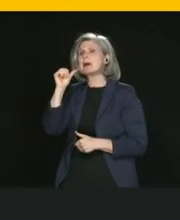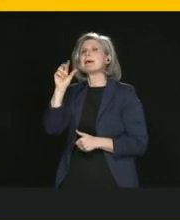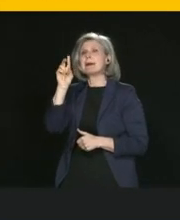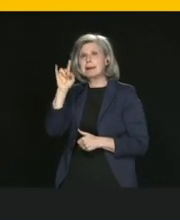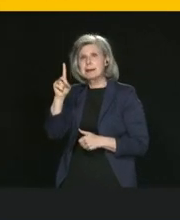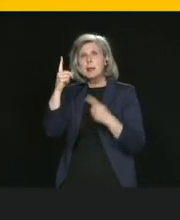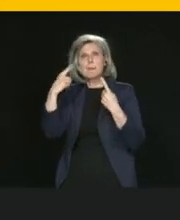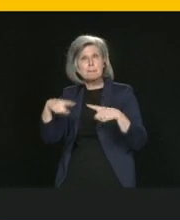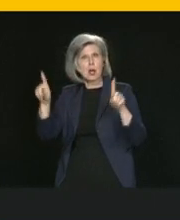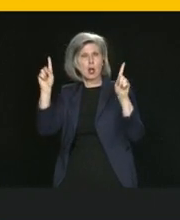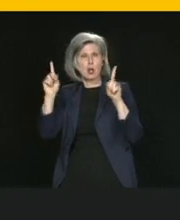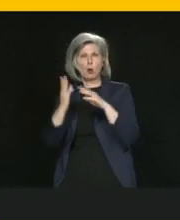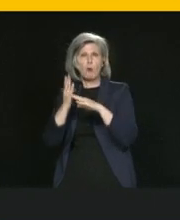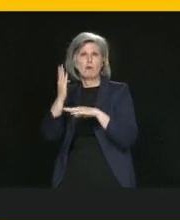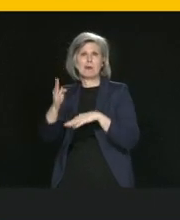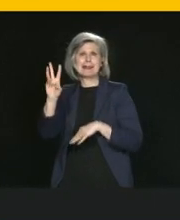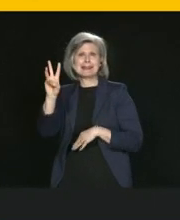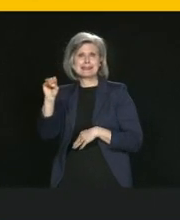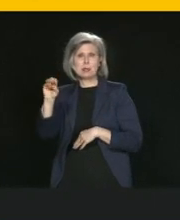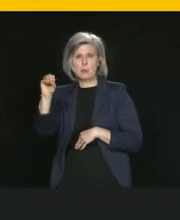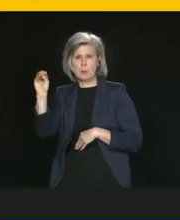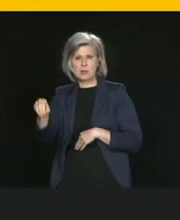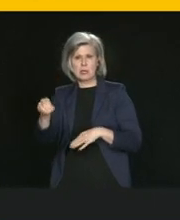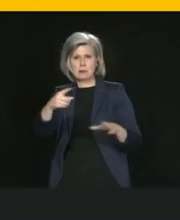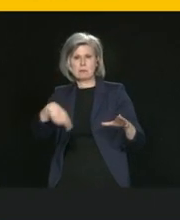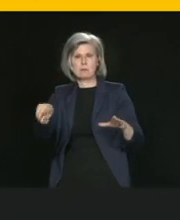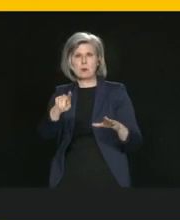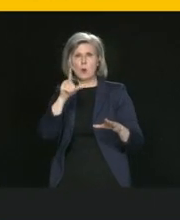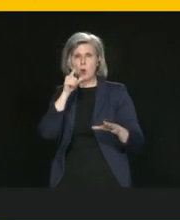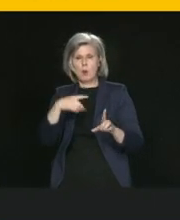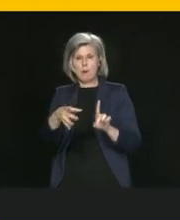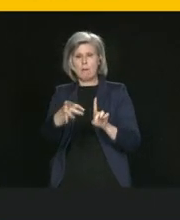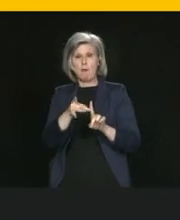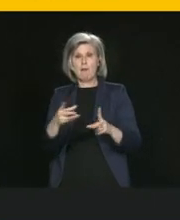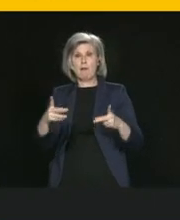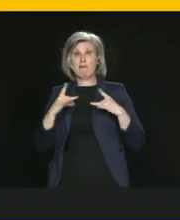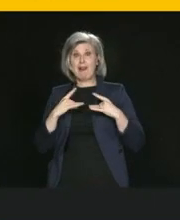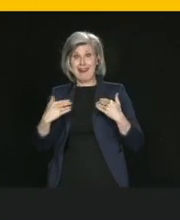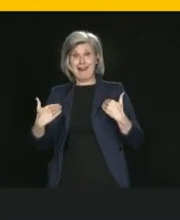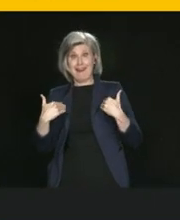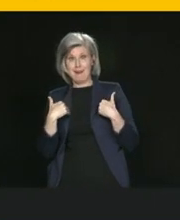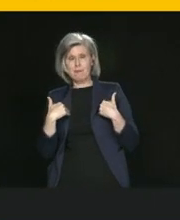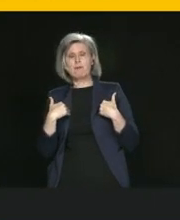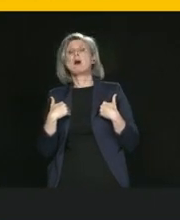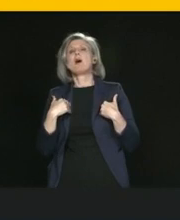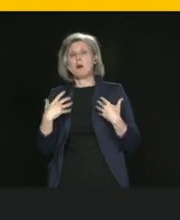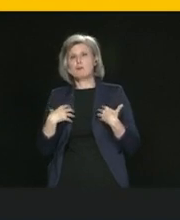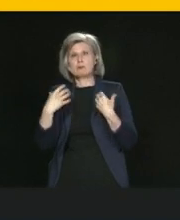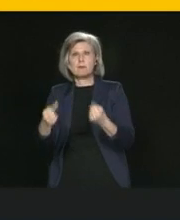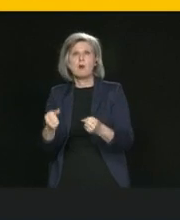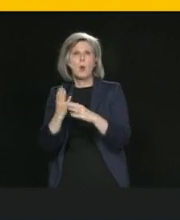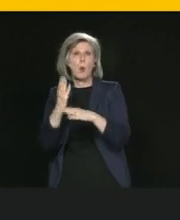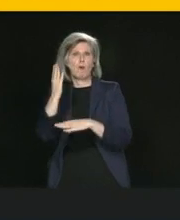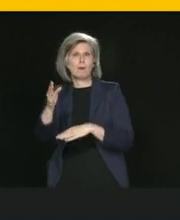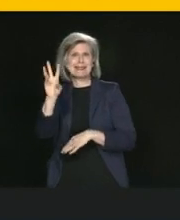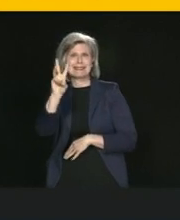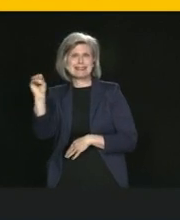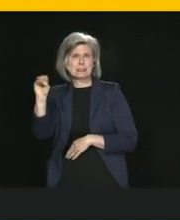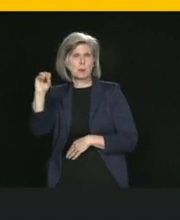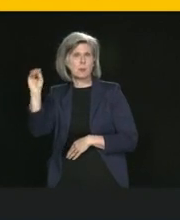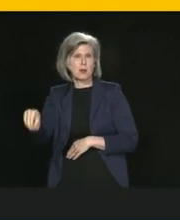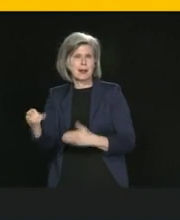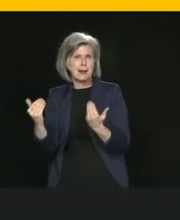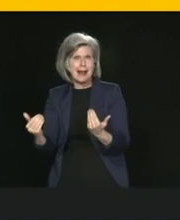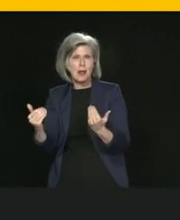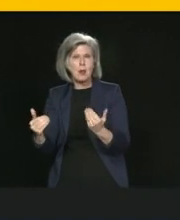cases recovered. This is a sign that the epidemic has slowed enough that the new cases are no longer overtaking those coming off the